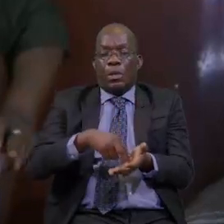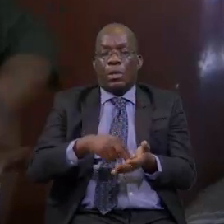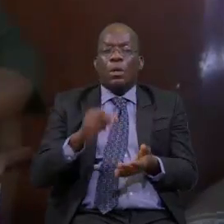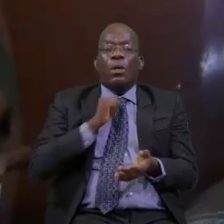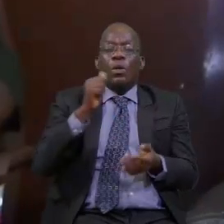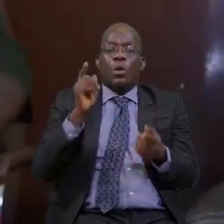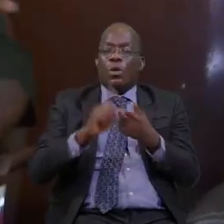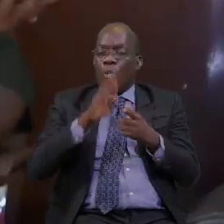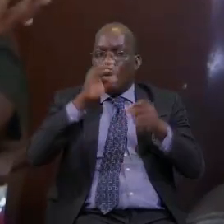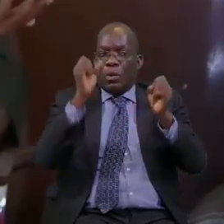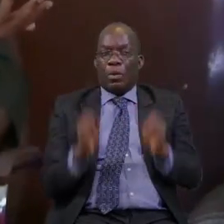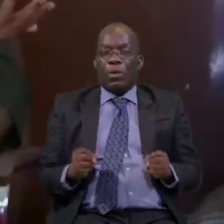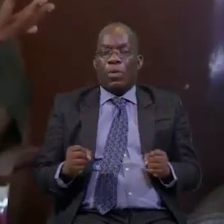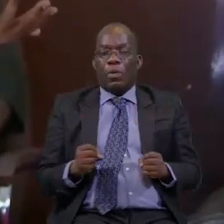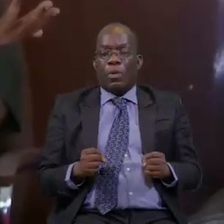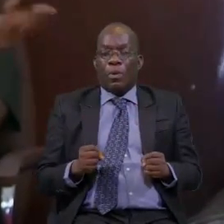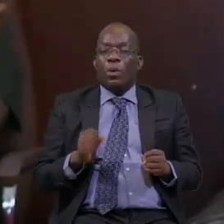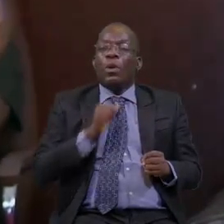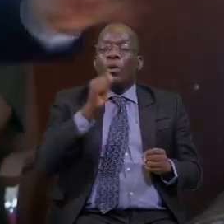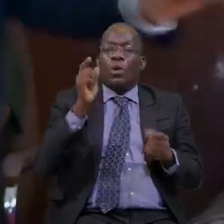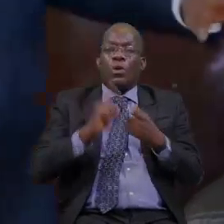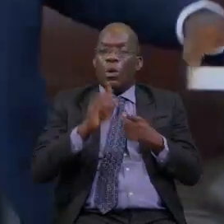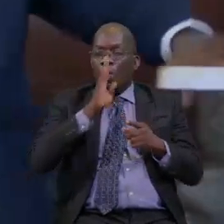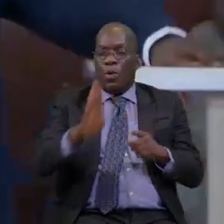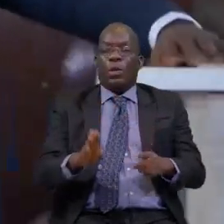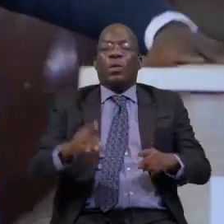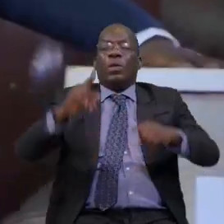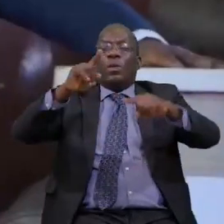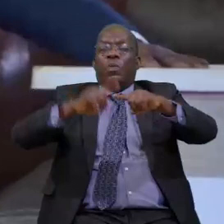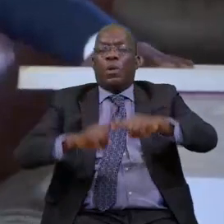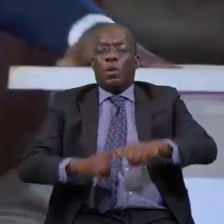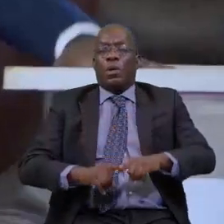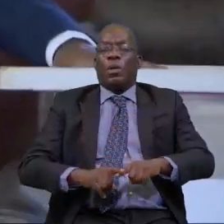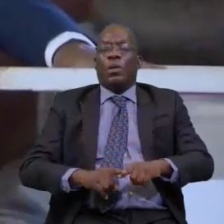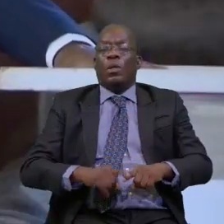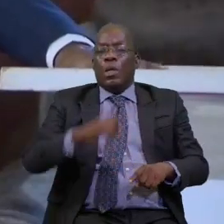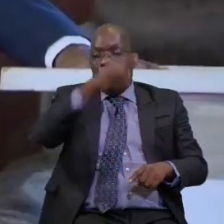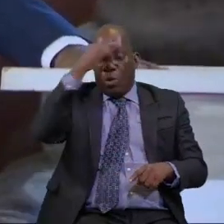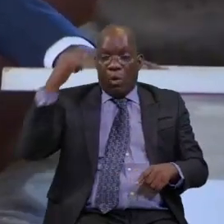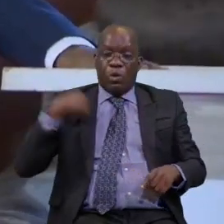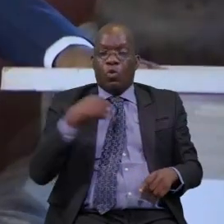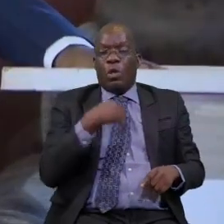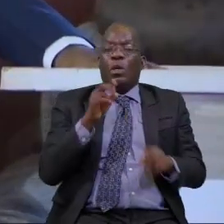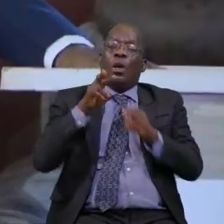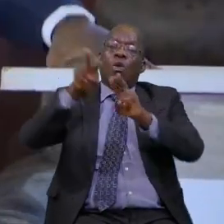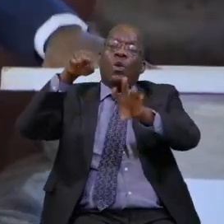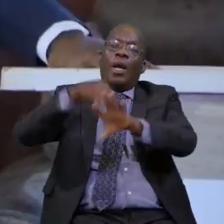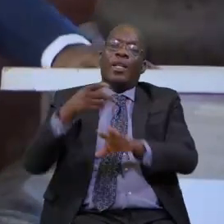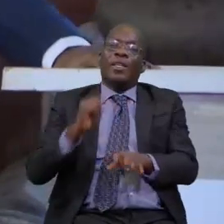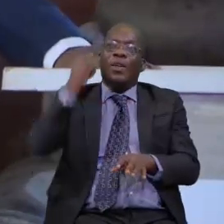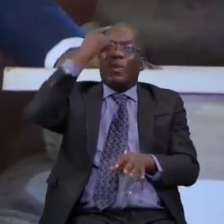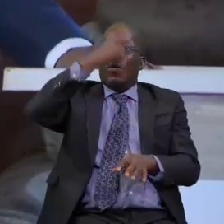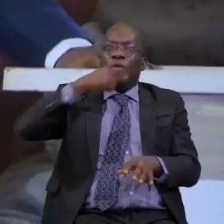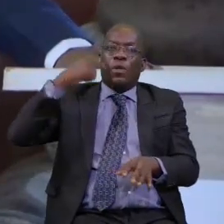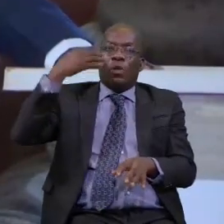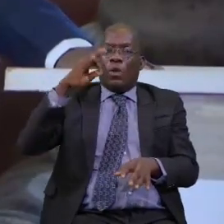steadfast, not to be dependent on? Because we look at the faces of men before